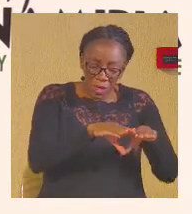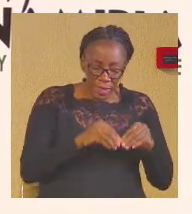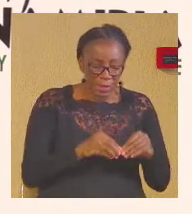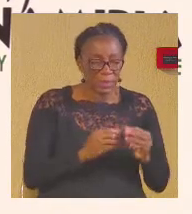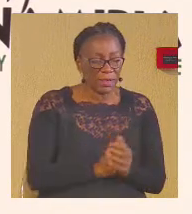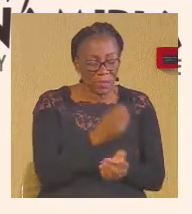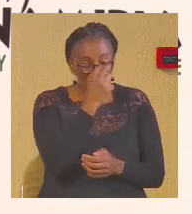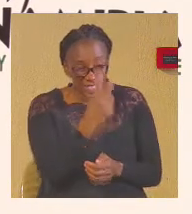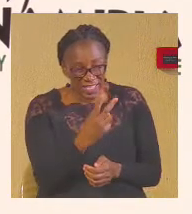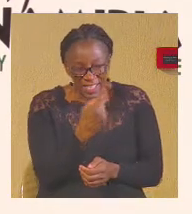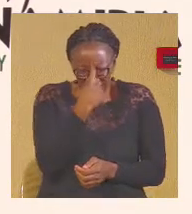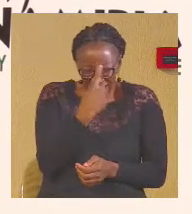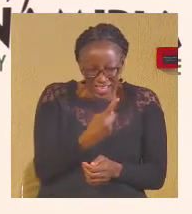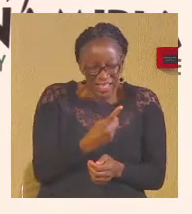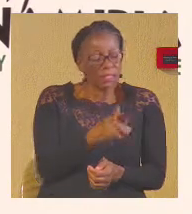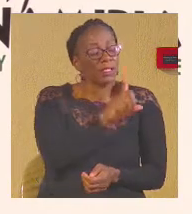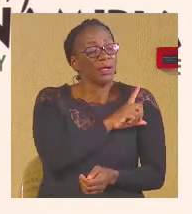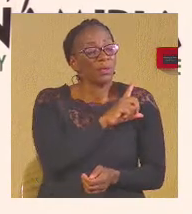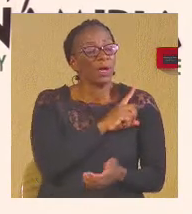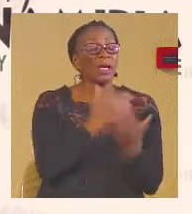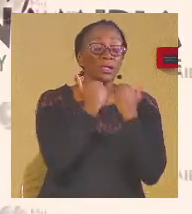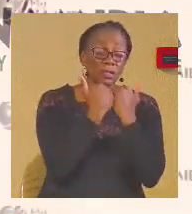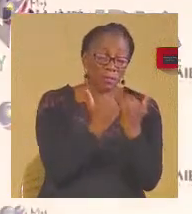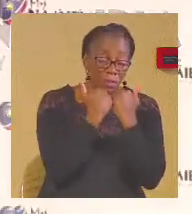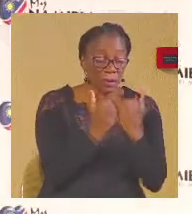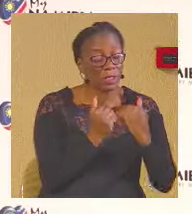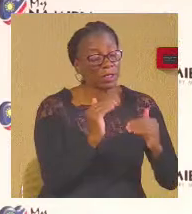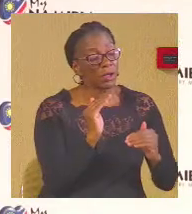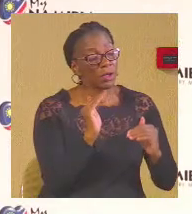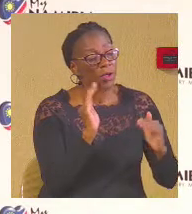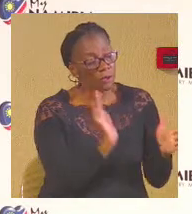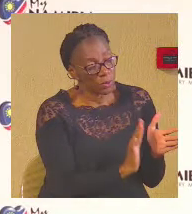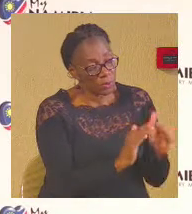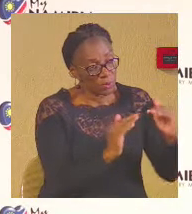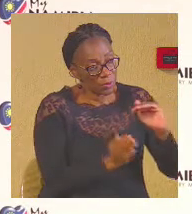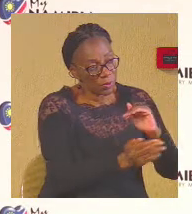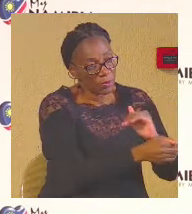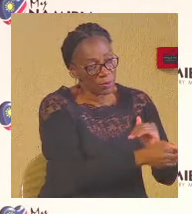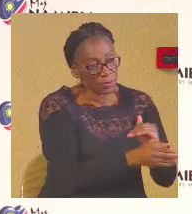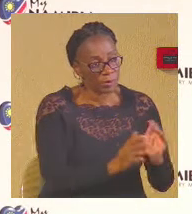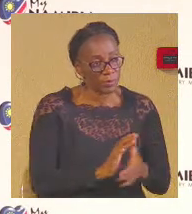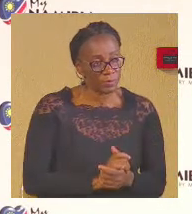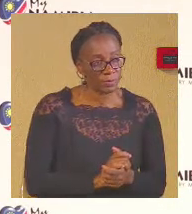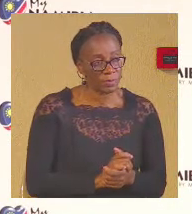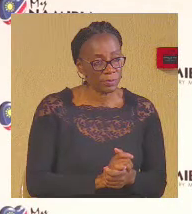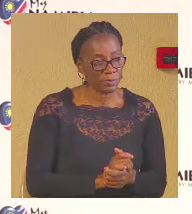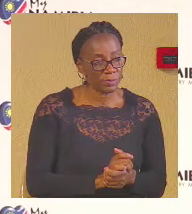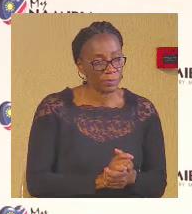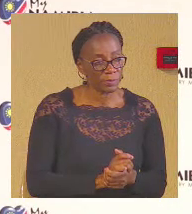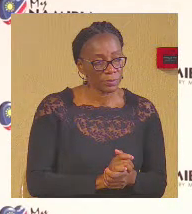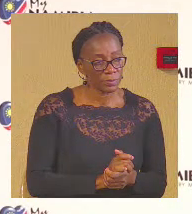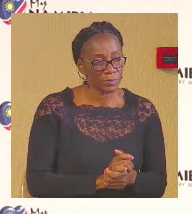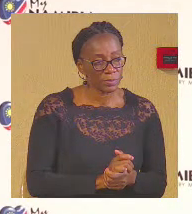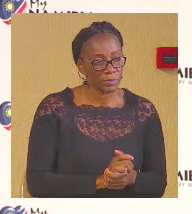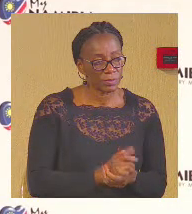their families, their communities, and the country at large. Okay. Do you want to add something there? Okay. Maybe another question that I want